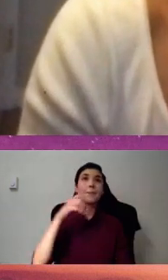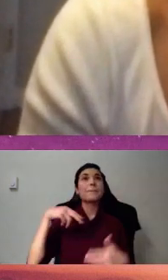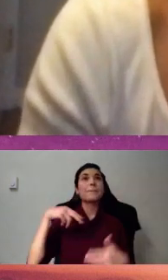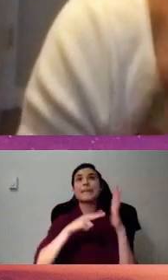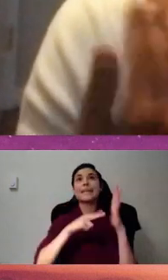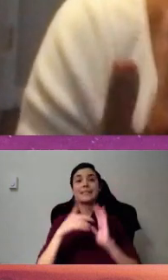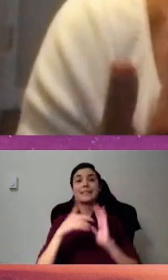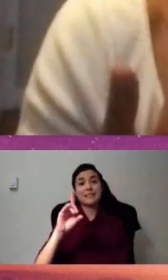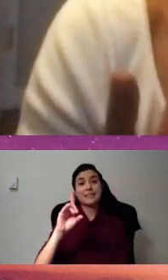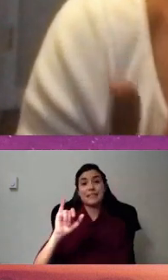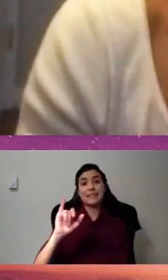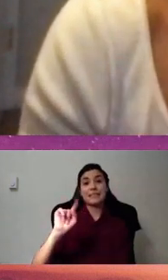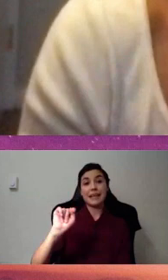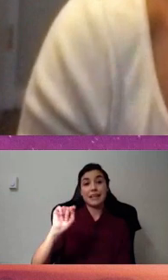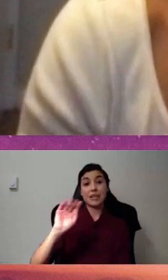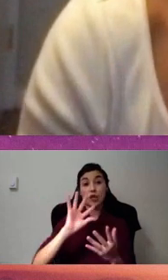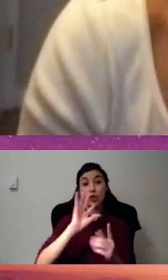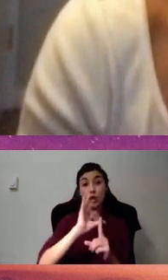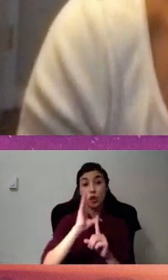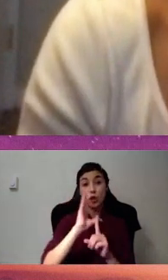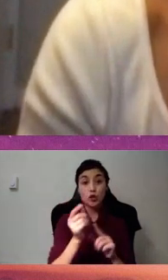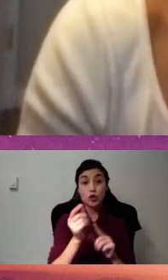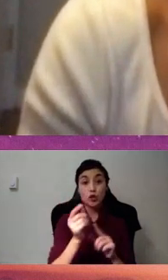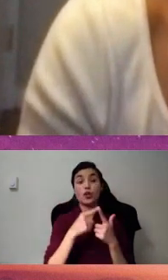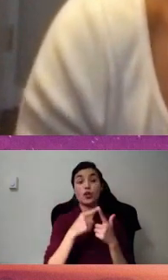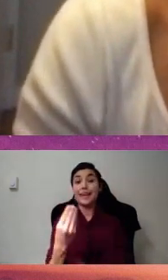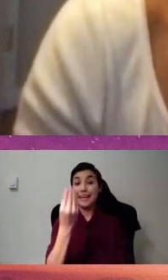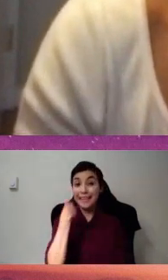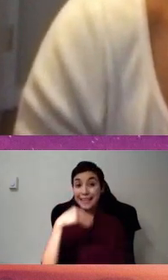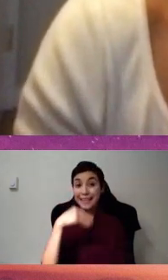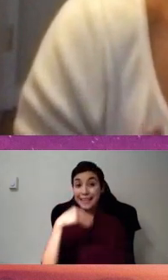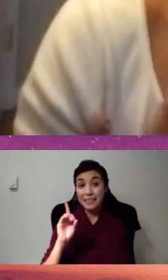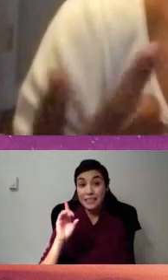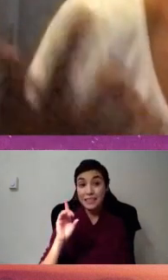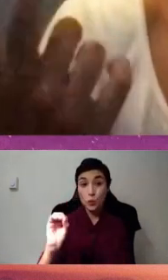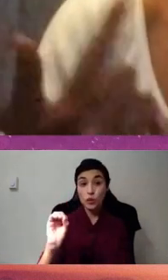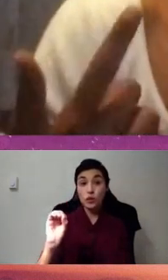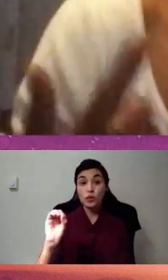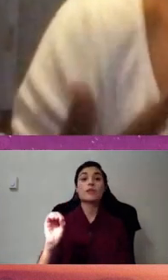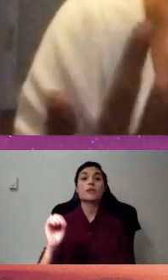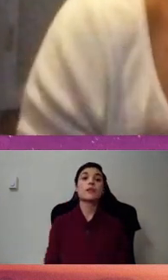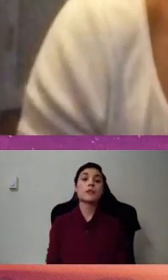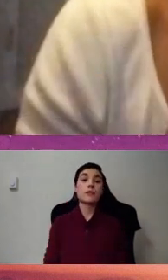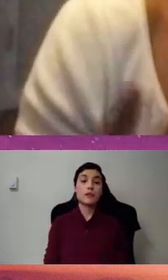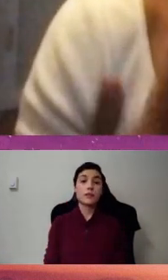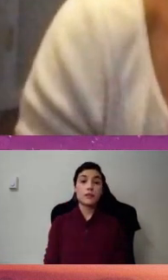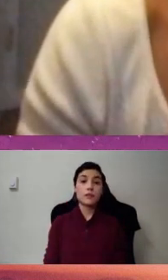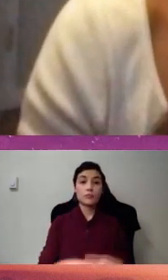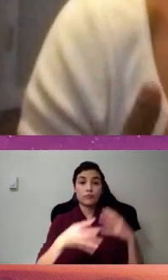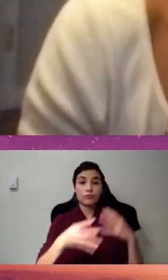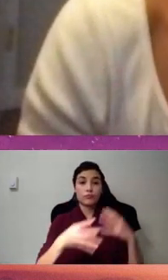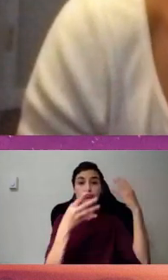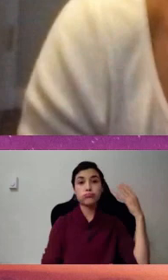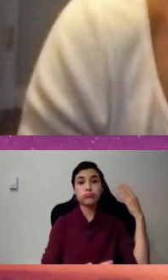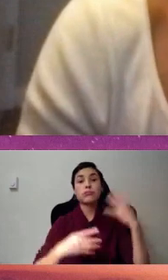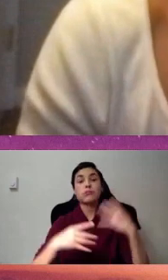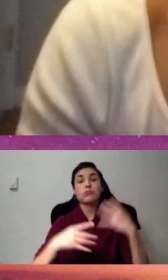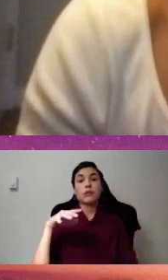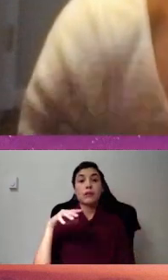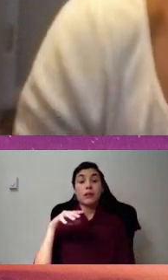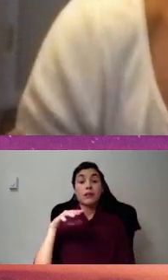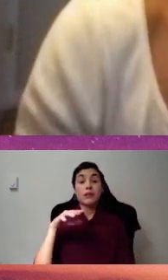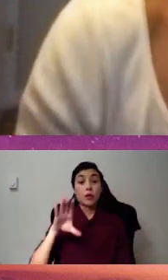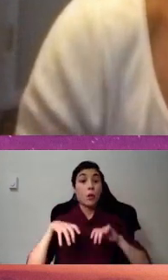It's eating disorders. Colonialism has a direct impact on our relationships with not only our bodies, but our minds, the land,